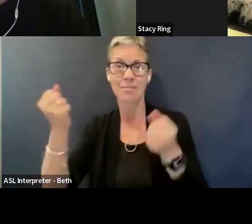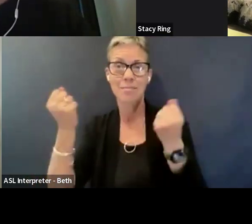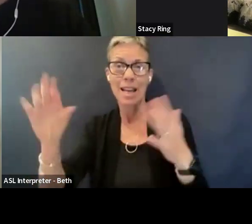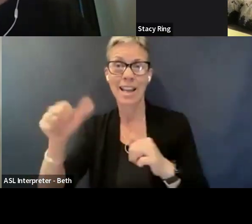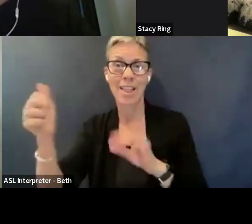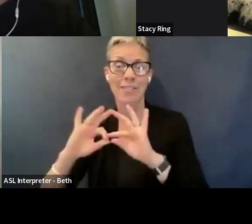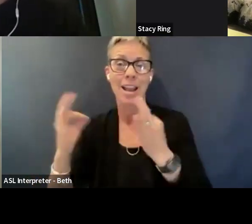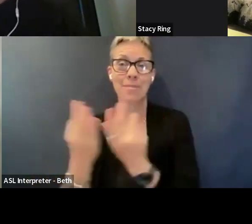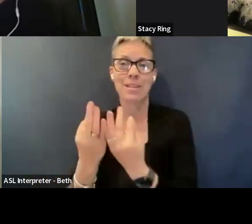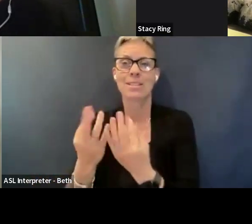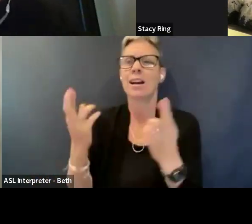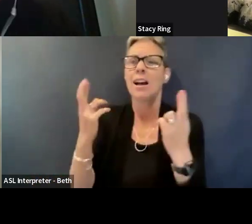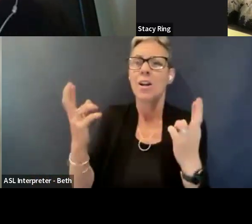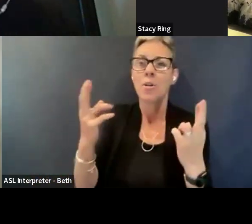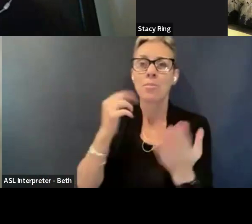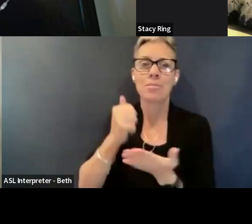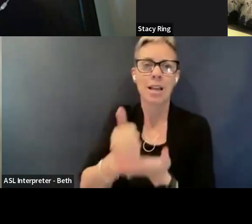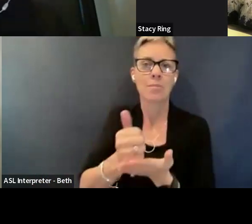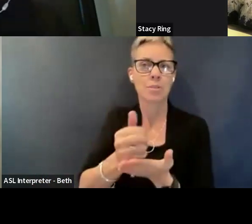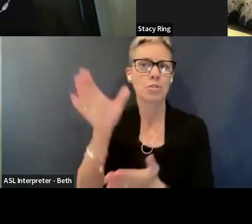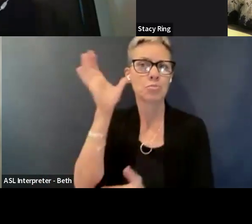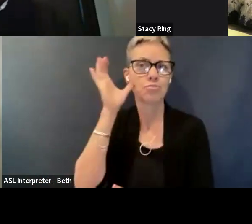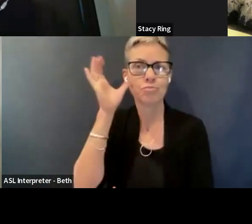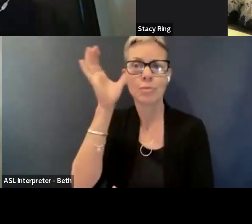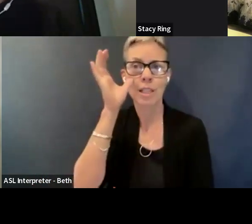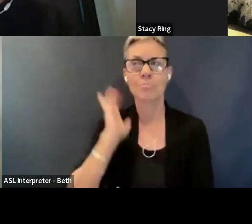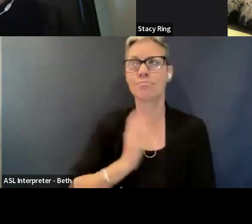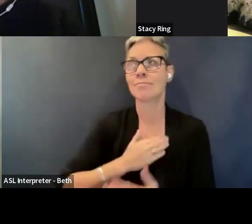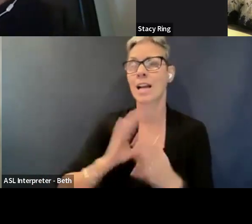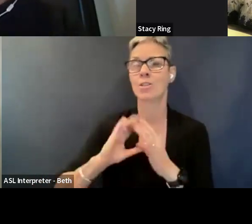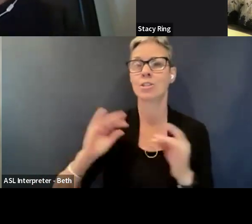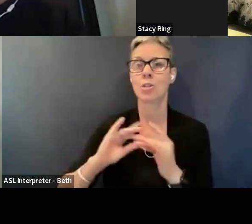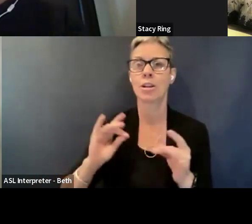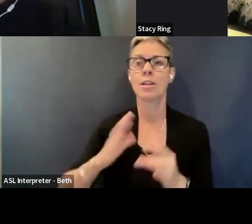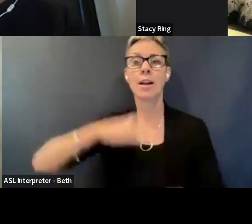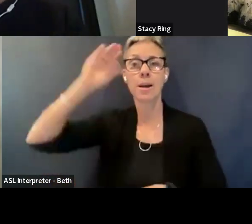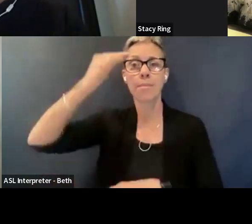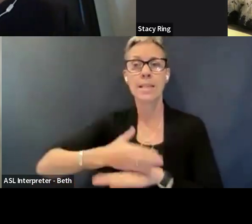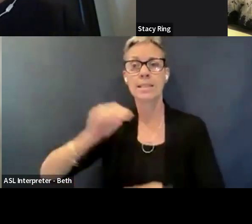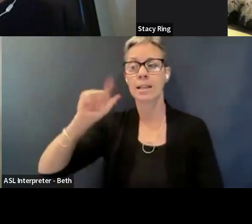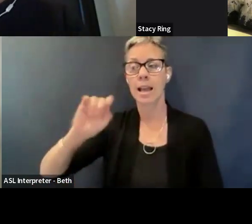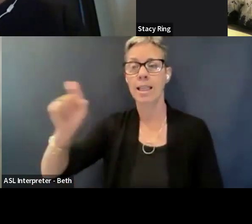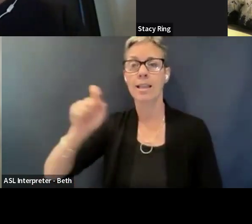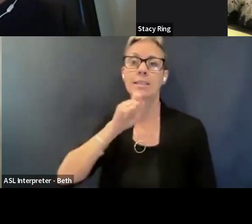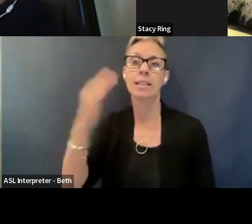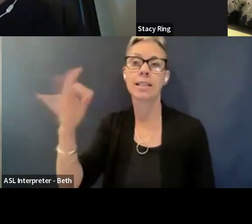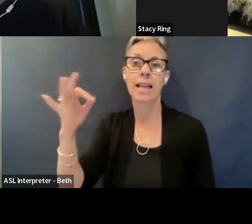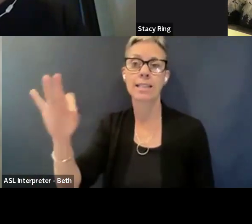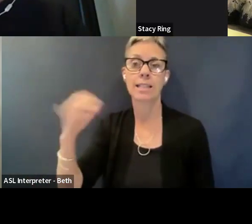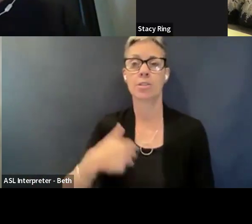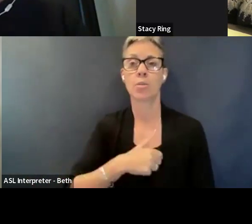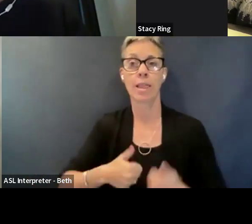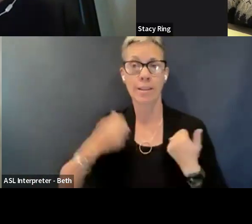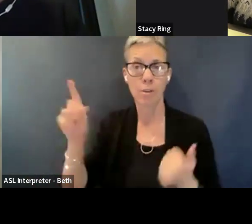that it helps you to hear from us today. My son Alex is 19, and we live in Council